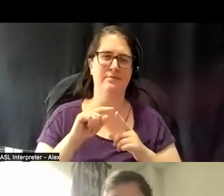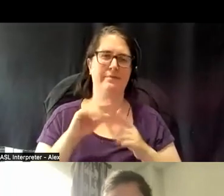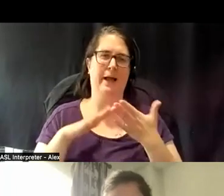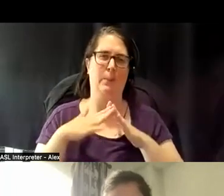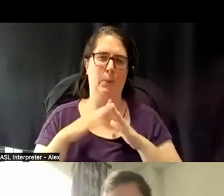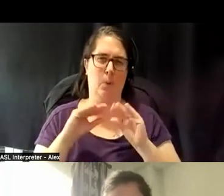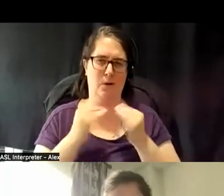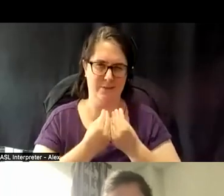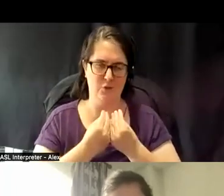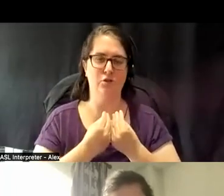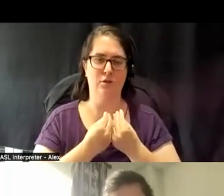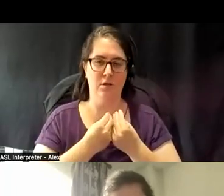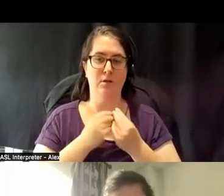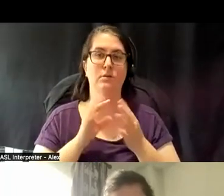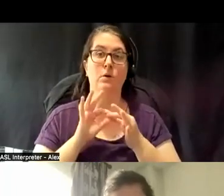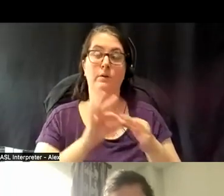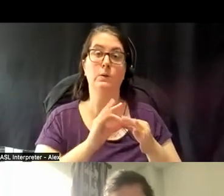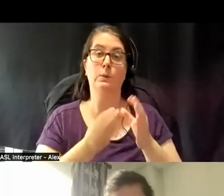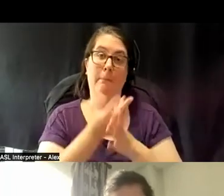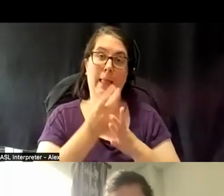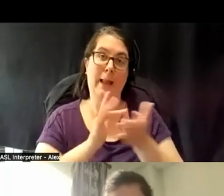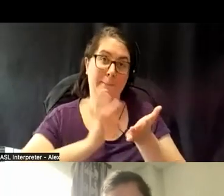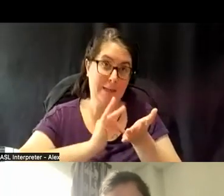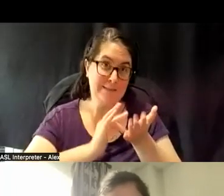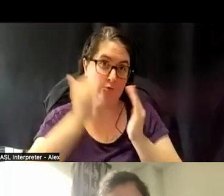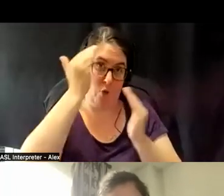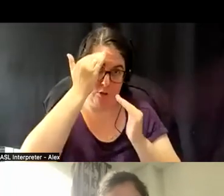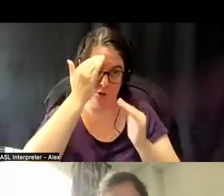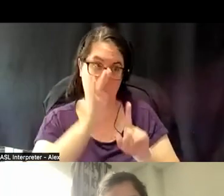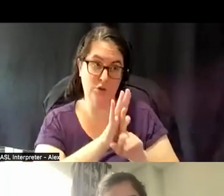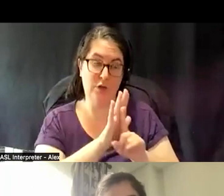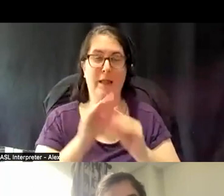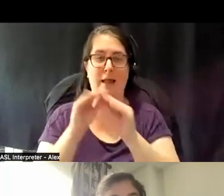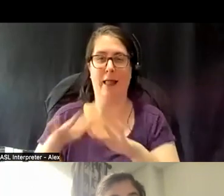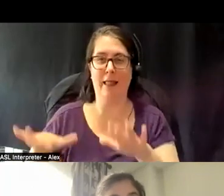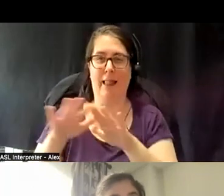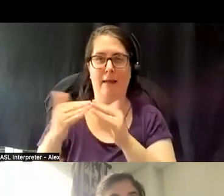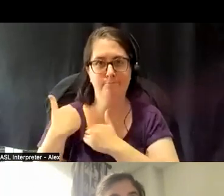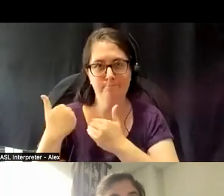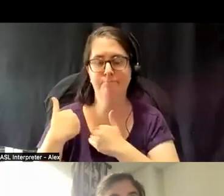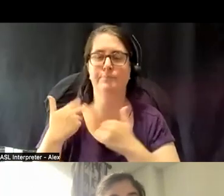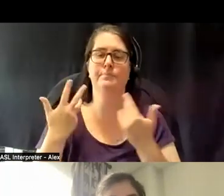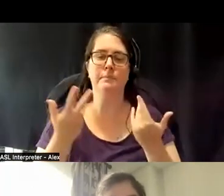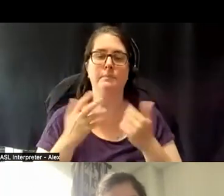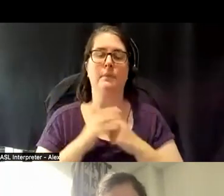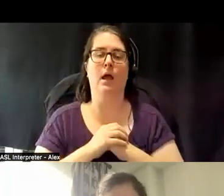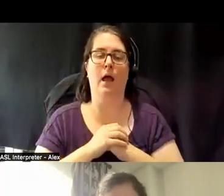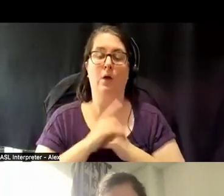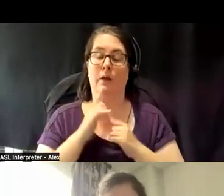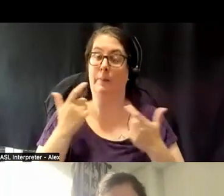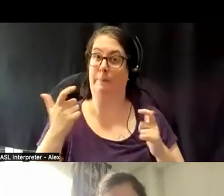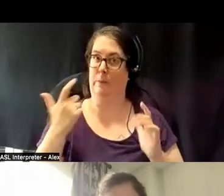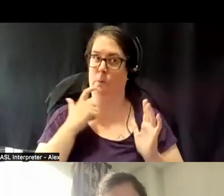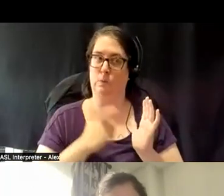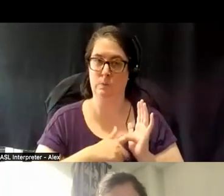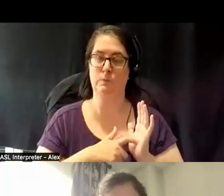really working with plant medicine knowledge for the most part and land stewardship. And, you know, a huge thing that we find is that a